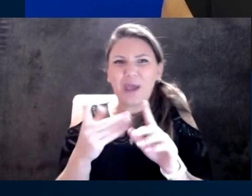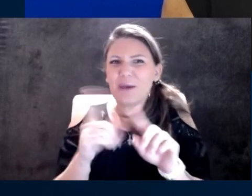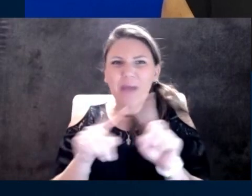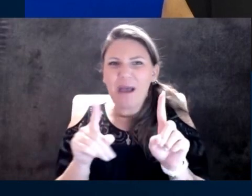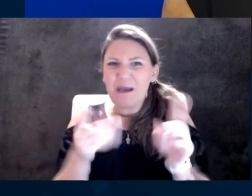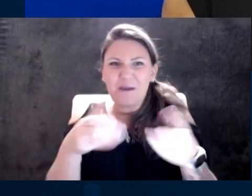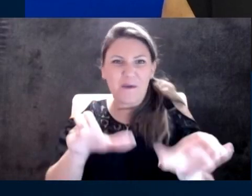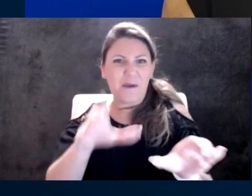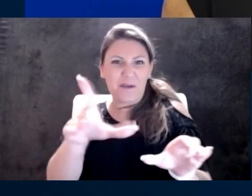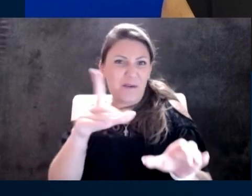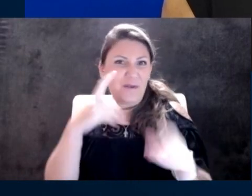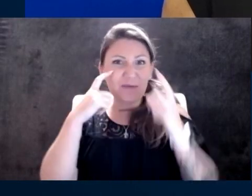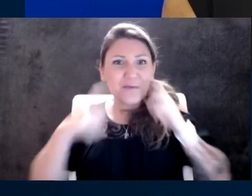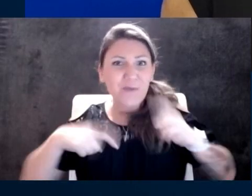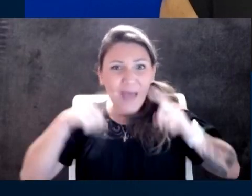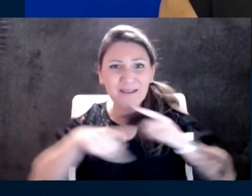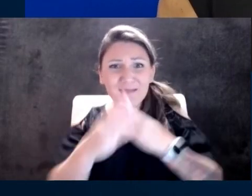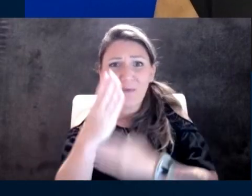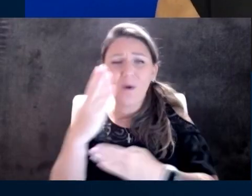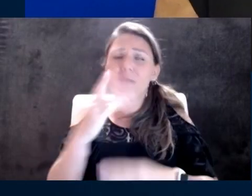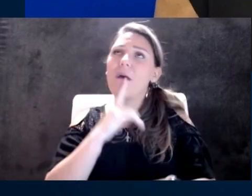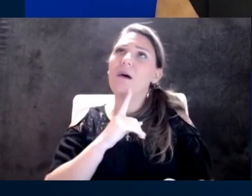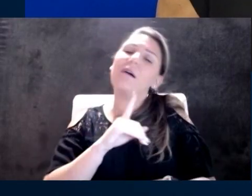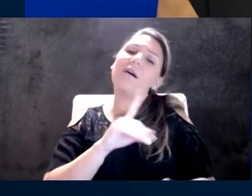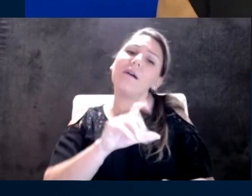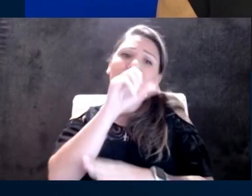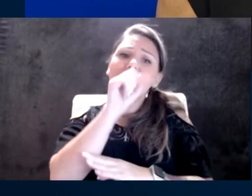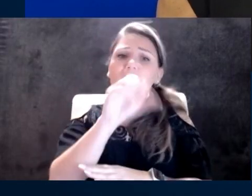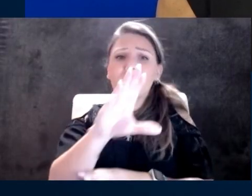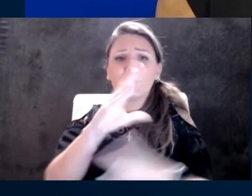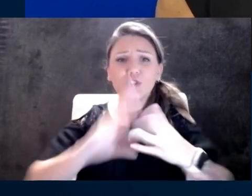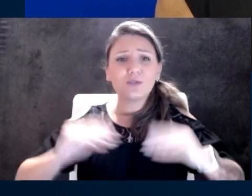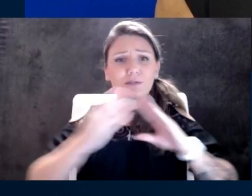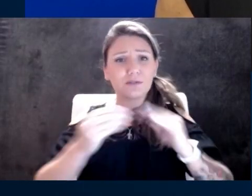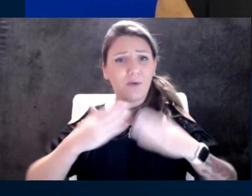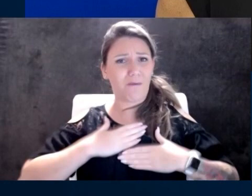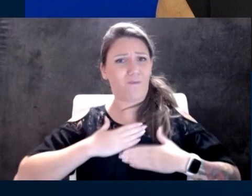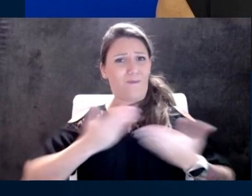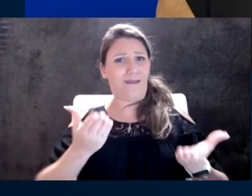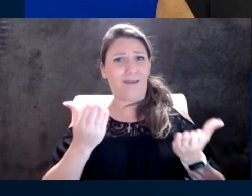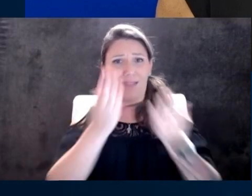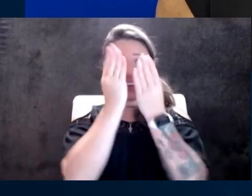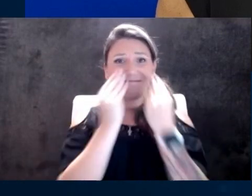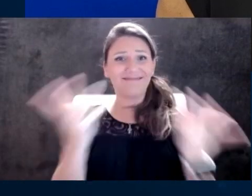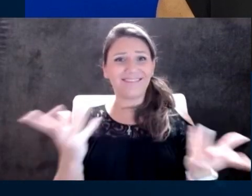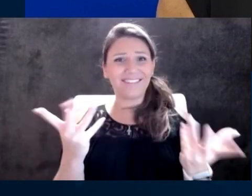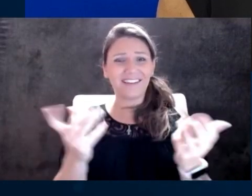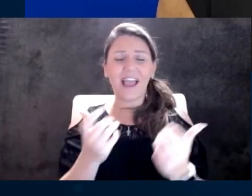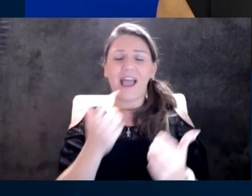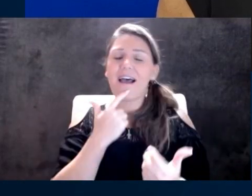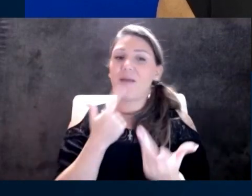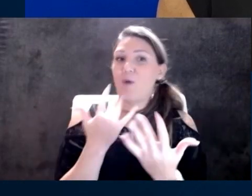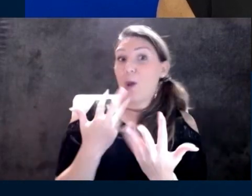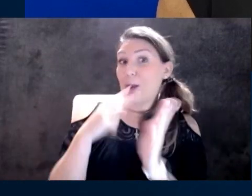really loved hearing your story. We love that you were willing to share it with us. And I have to tell you, I'm waiting to read that romance